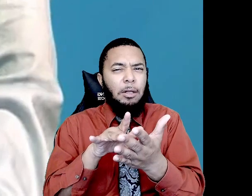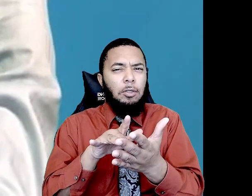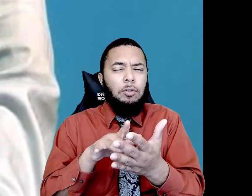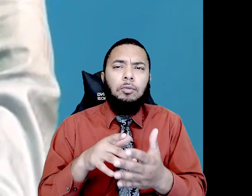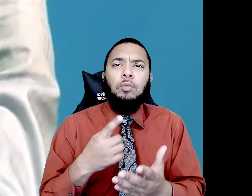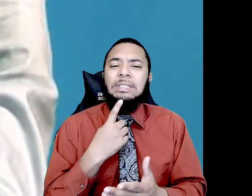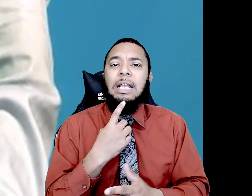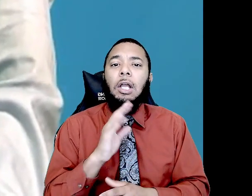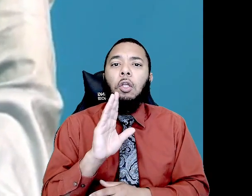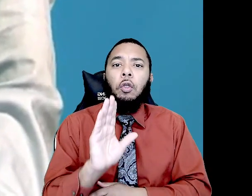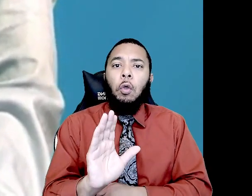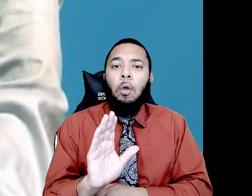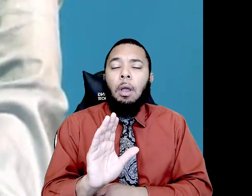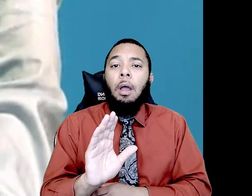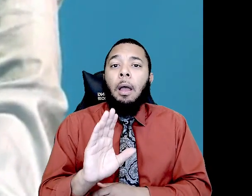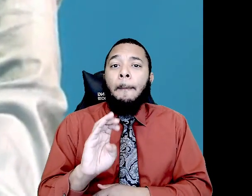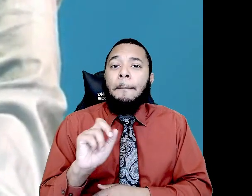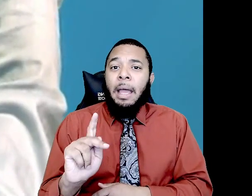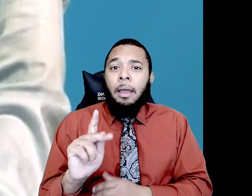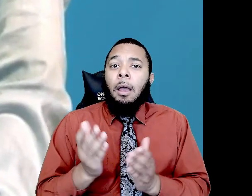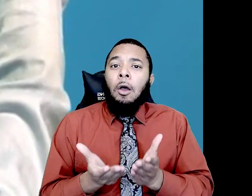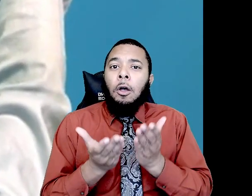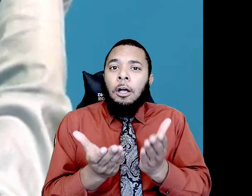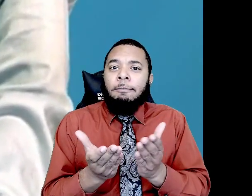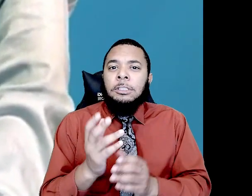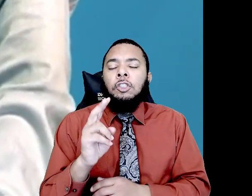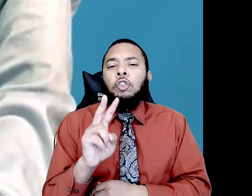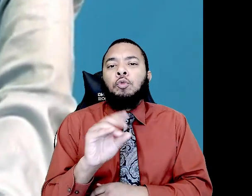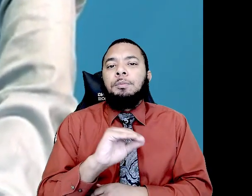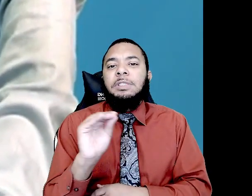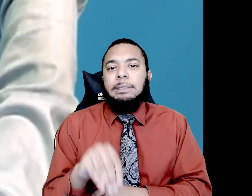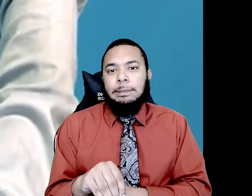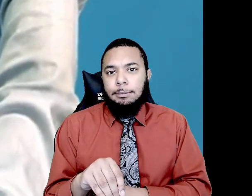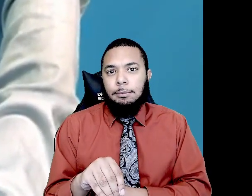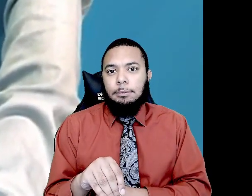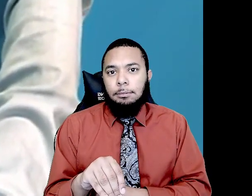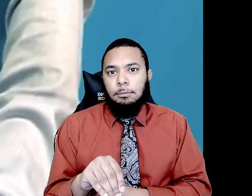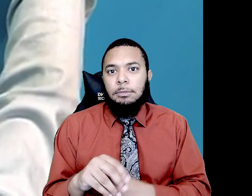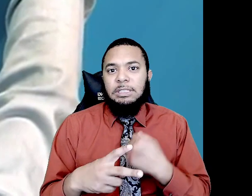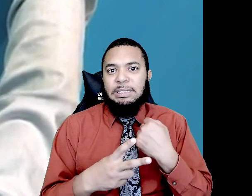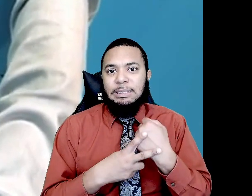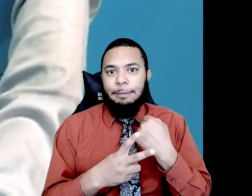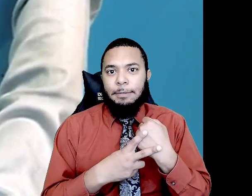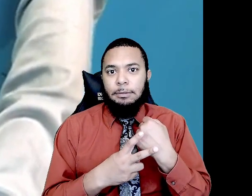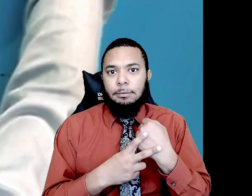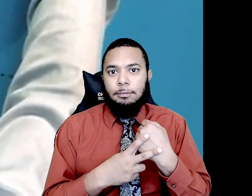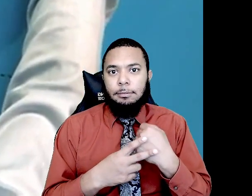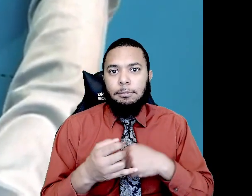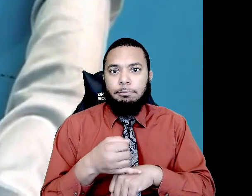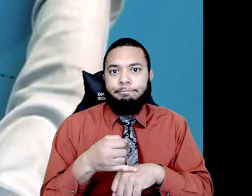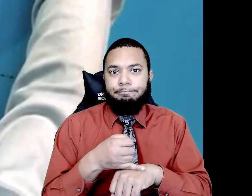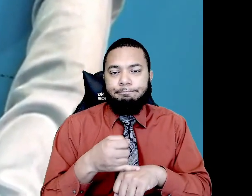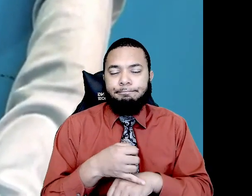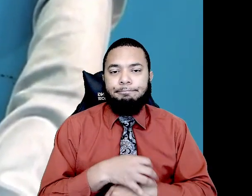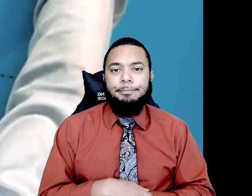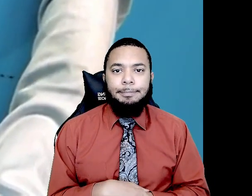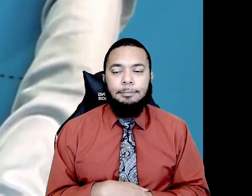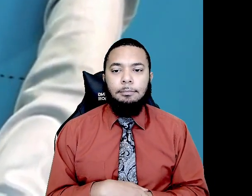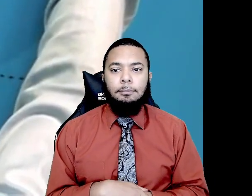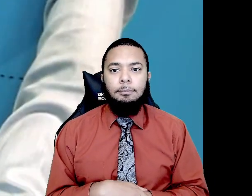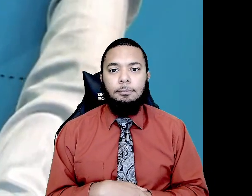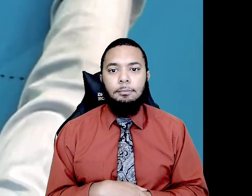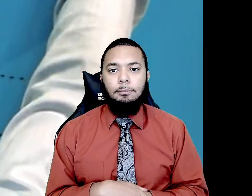a bank that offers a 2% savings rate, savings interest rate,